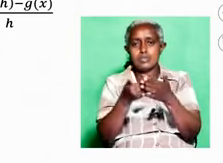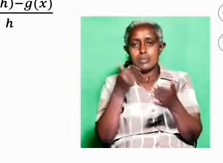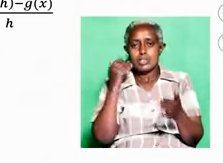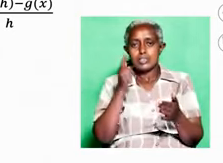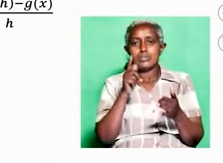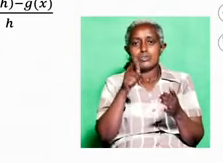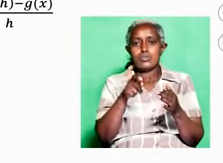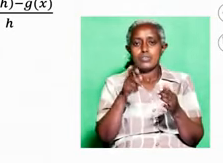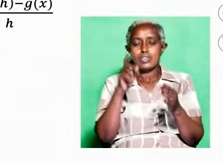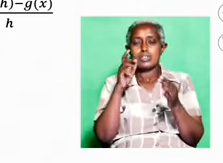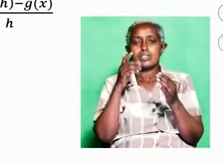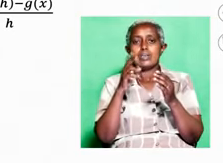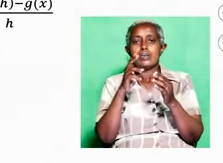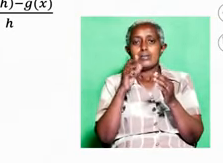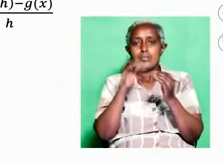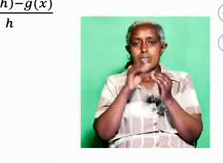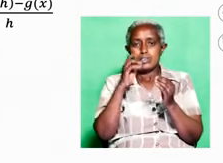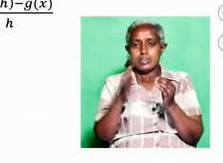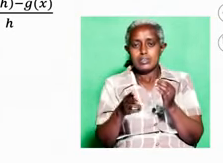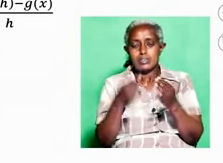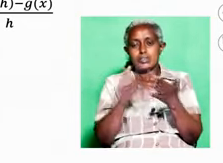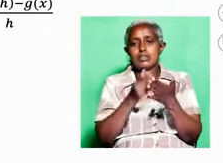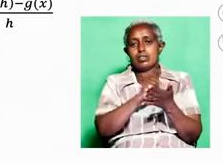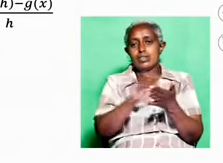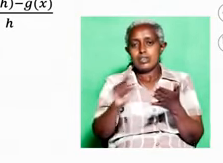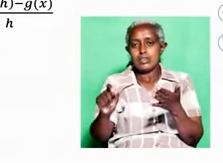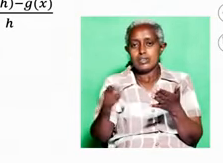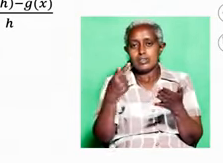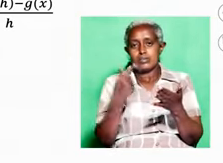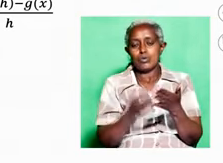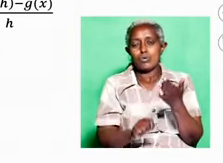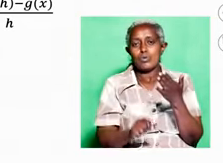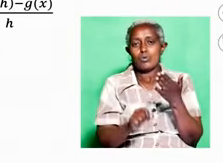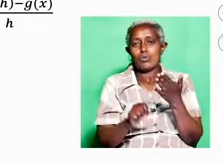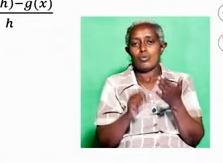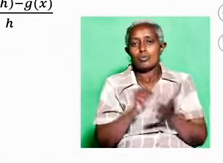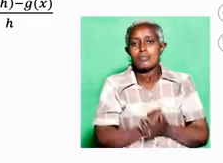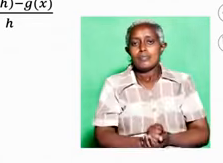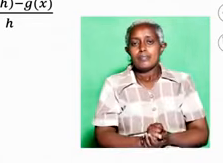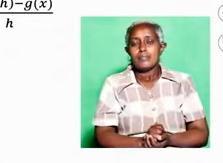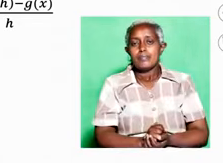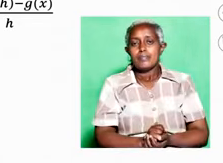of x over h. I can write in this form. So